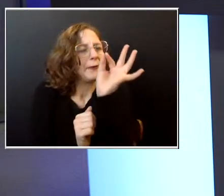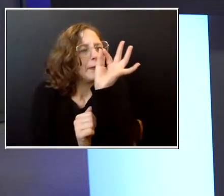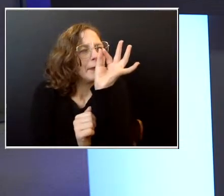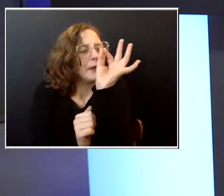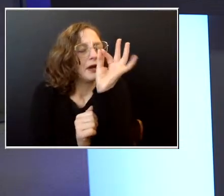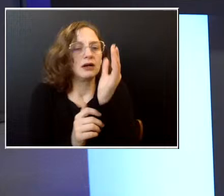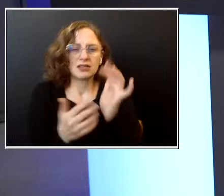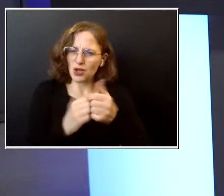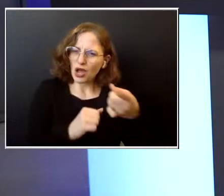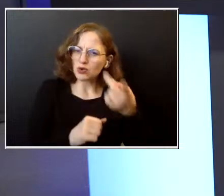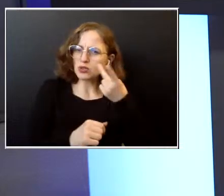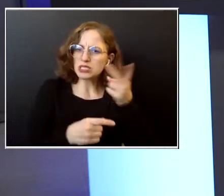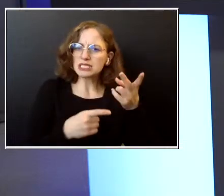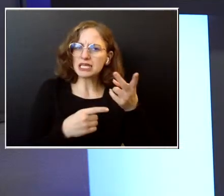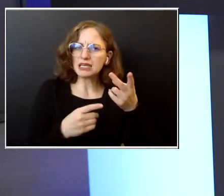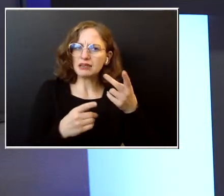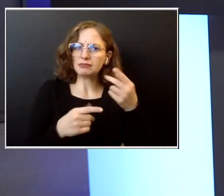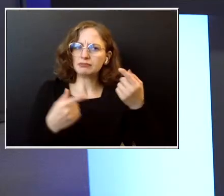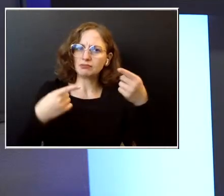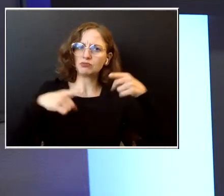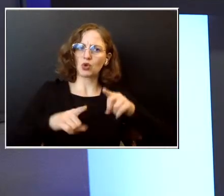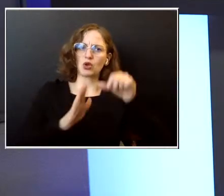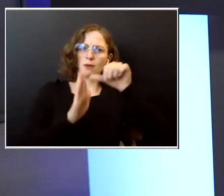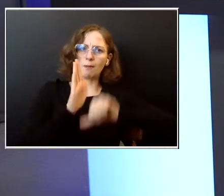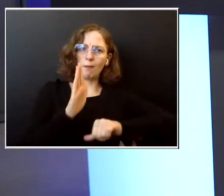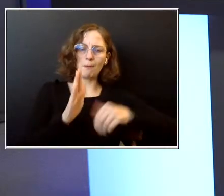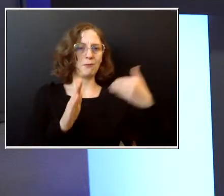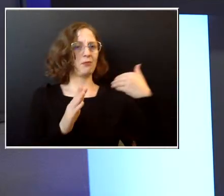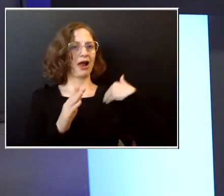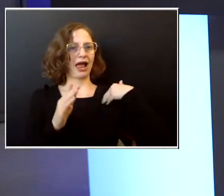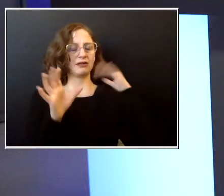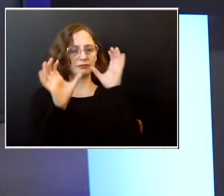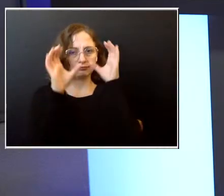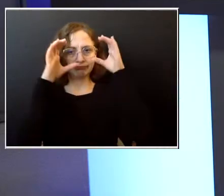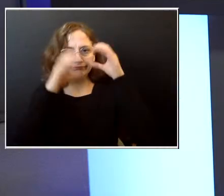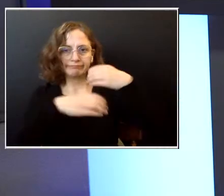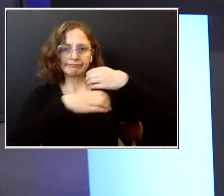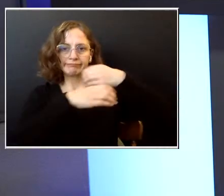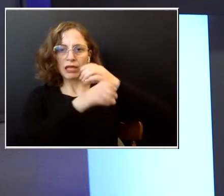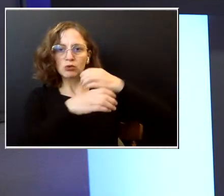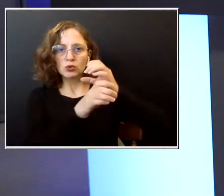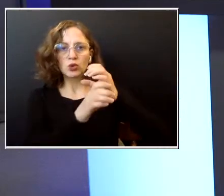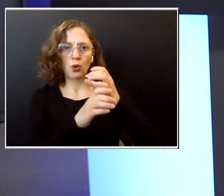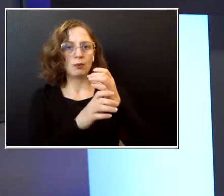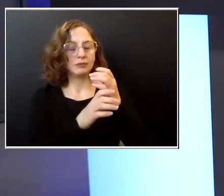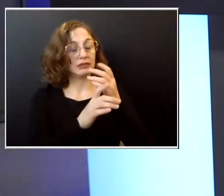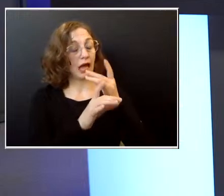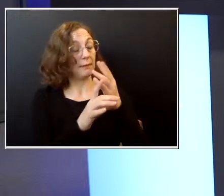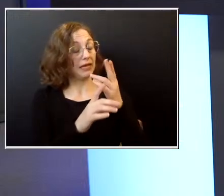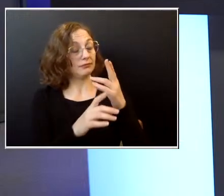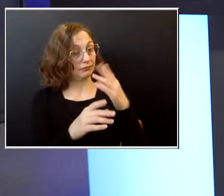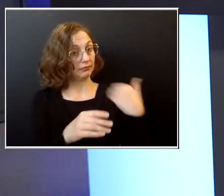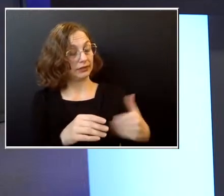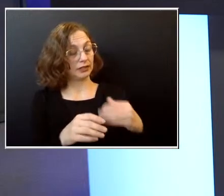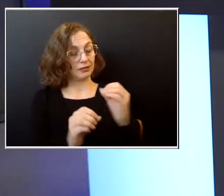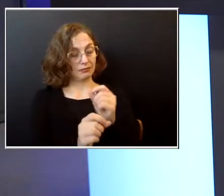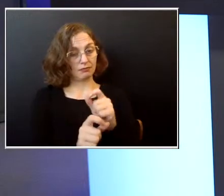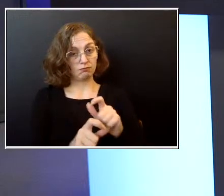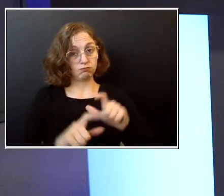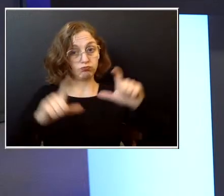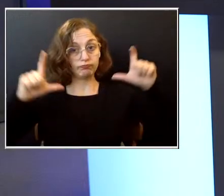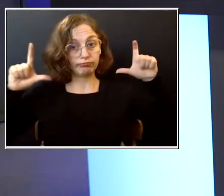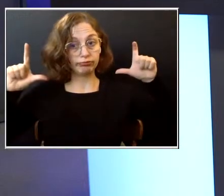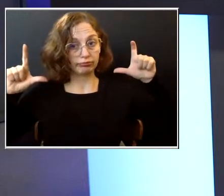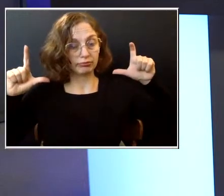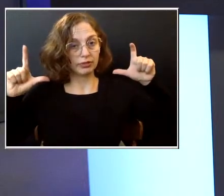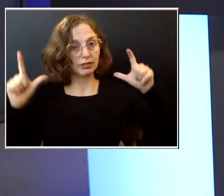doing this? Well, it's a microscope magnifying things quite high. And so we just put these sutures on each